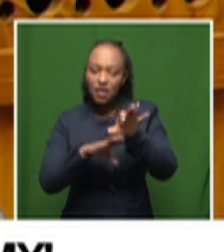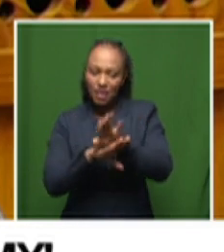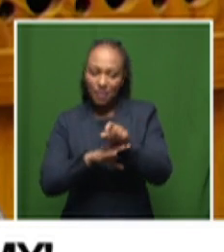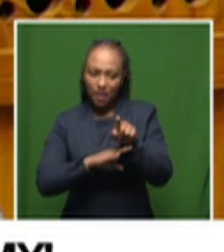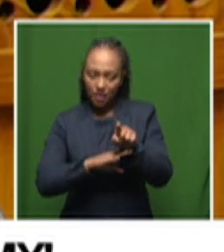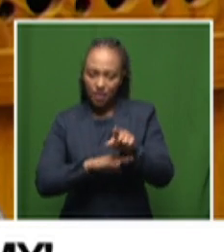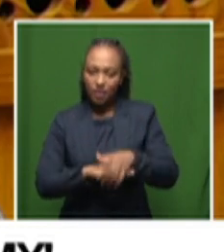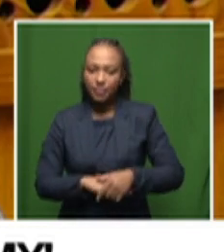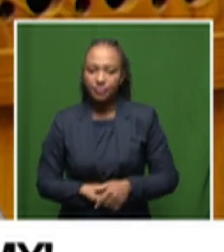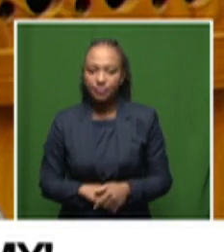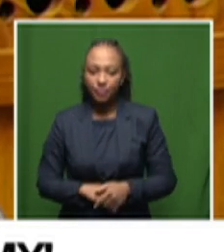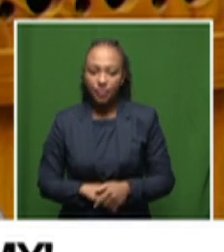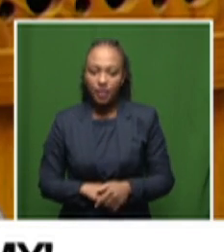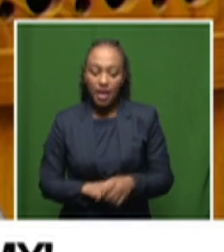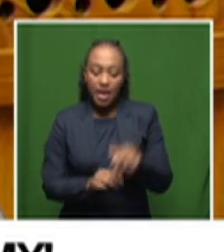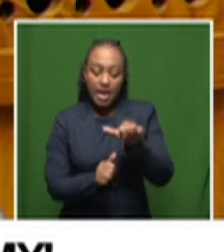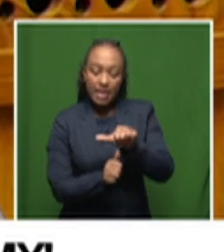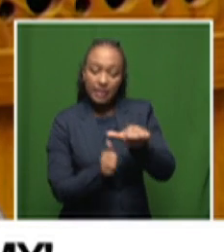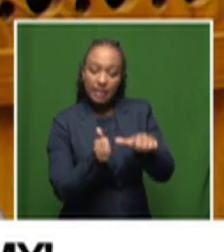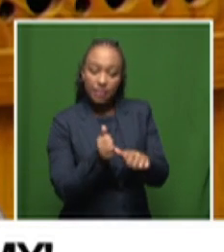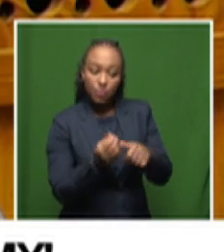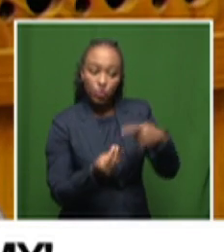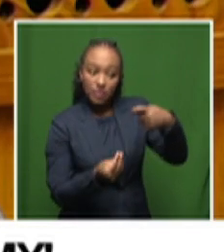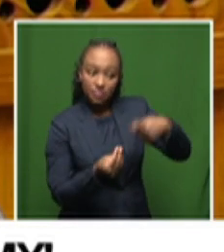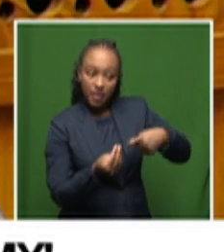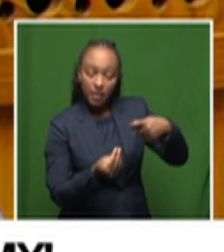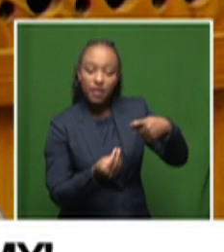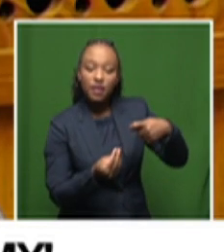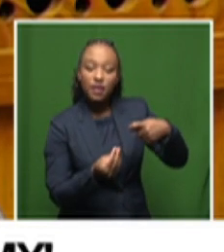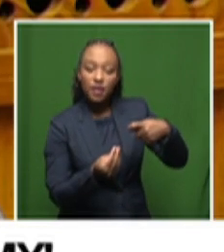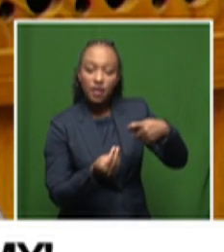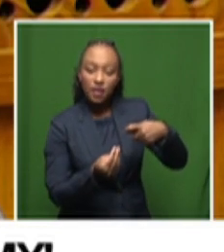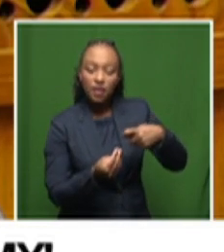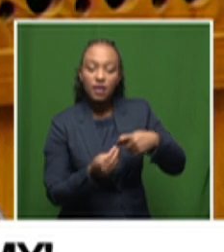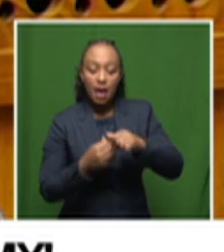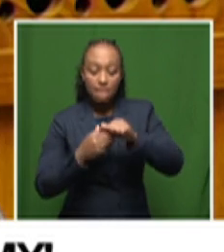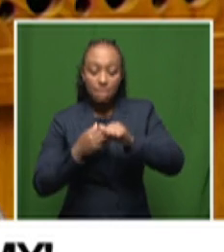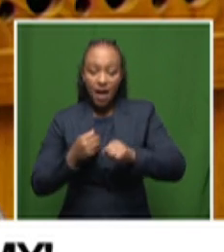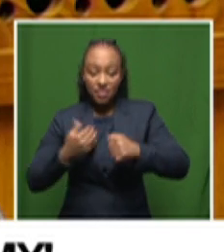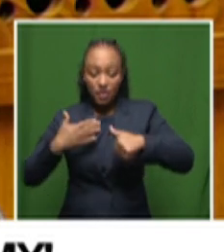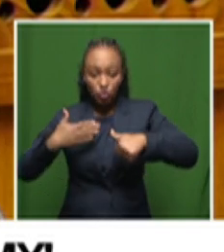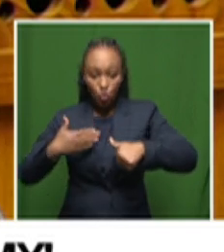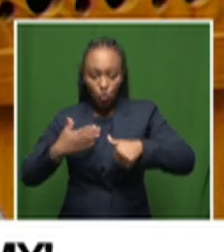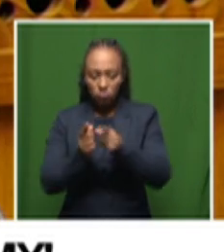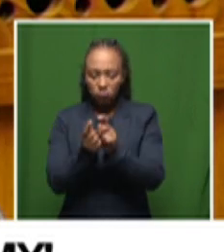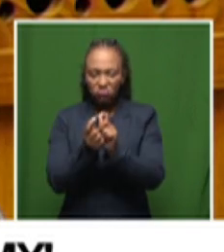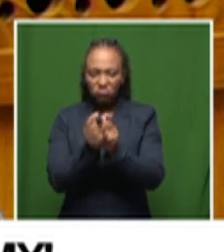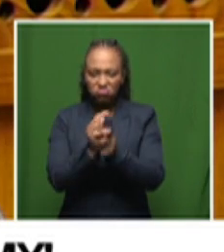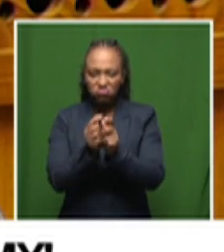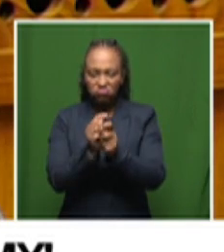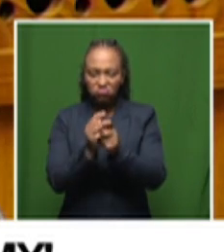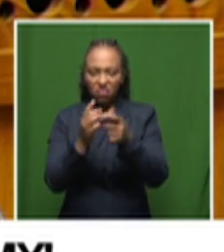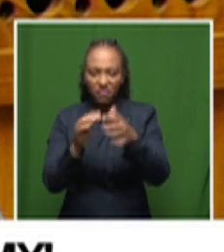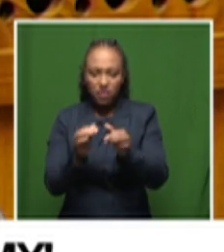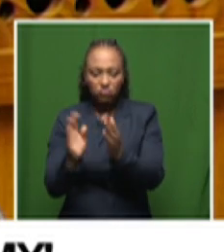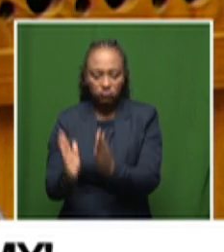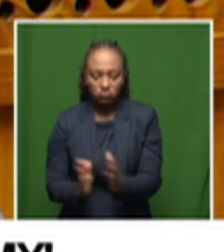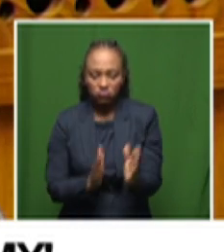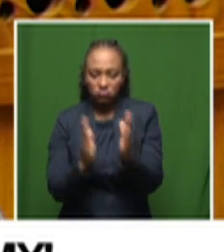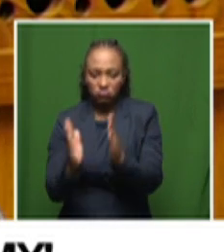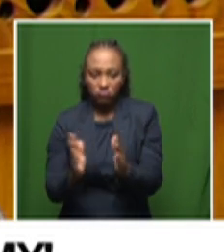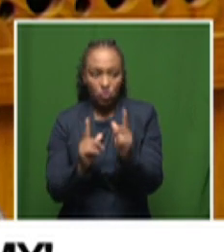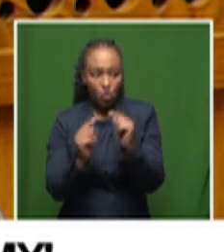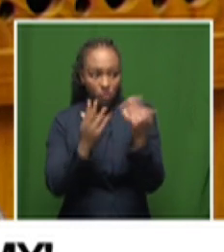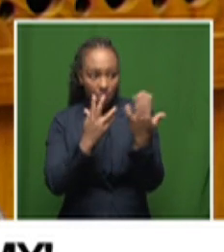Deputy Speaker, the June 2020 Special Adjustments Budget was prepared in